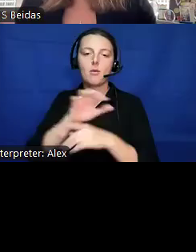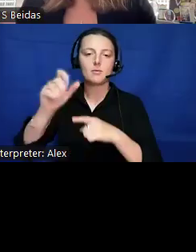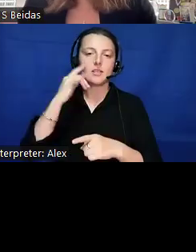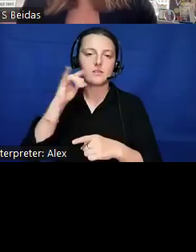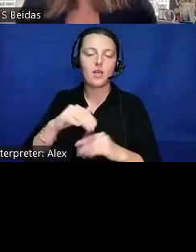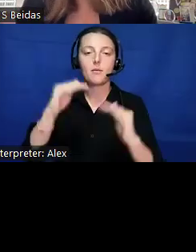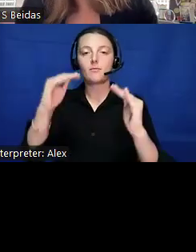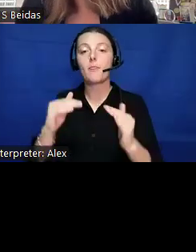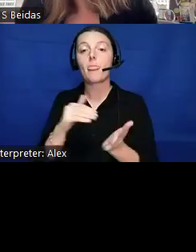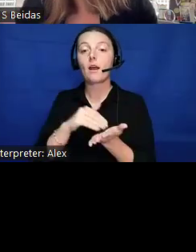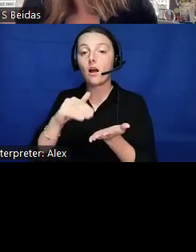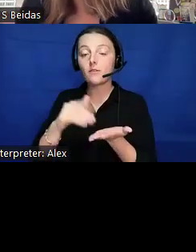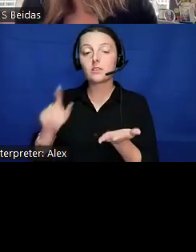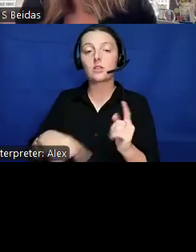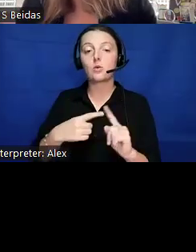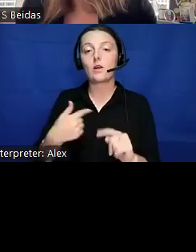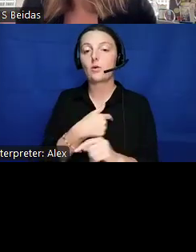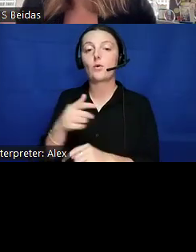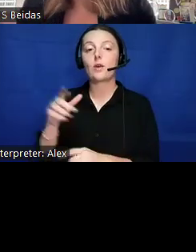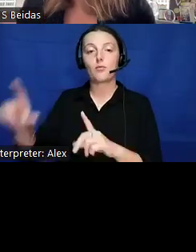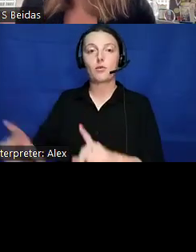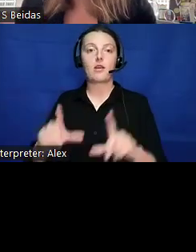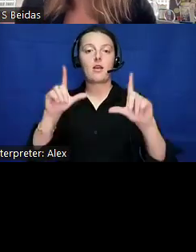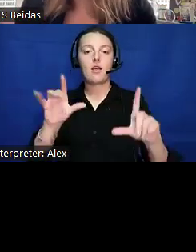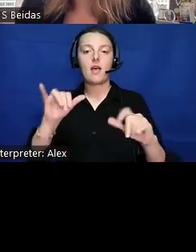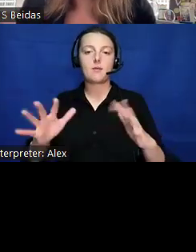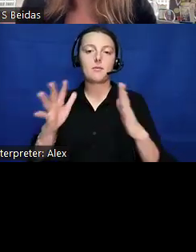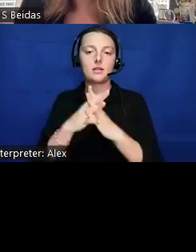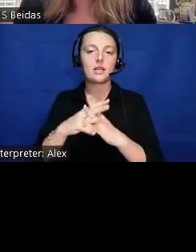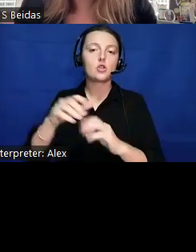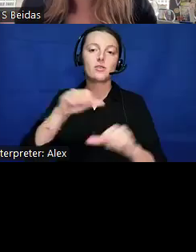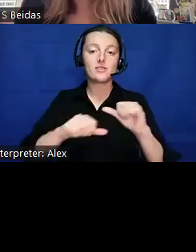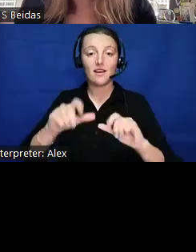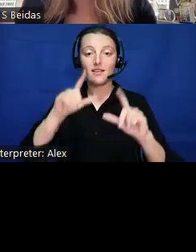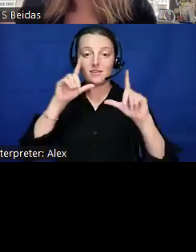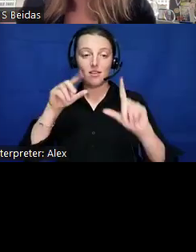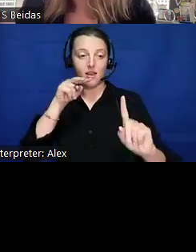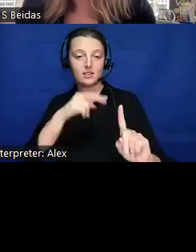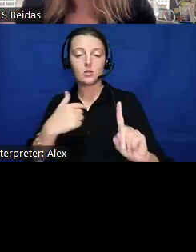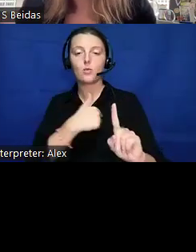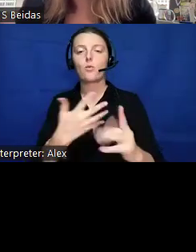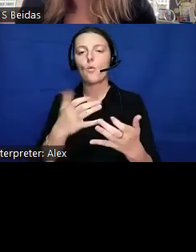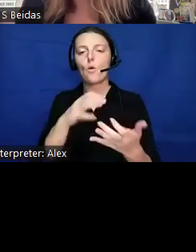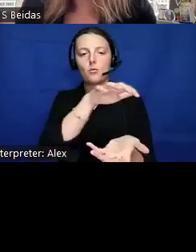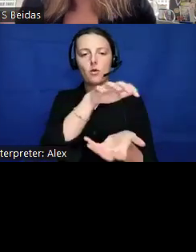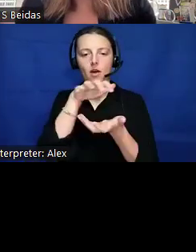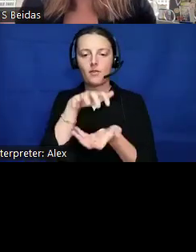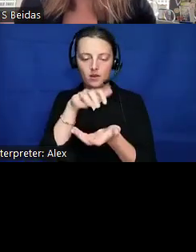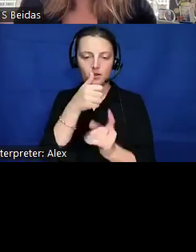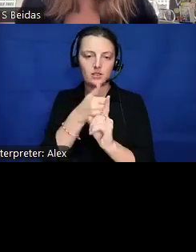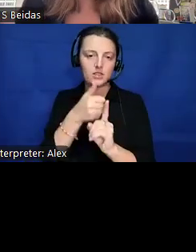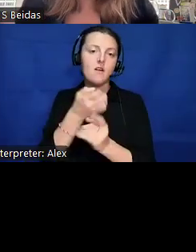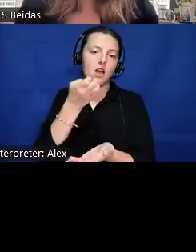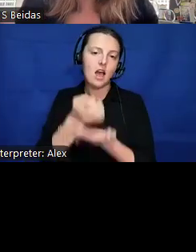Often, when we're bringing an implementation science lens, we want to make sure that the thing that we're trying to study the implementation of is